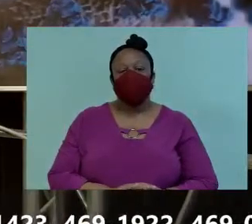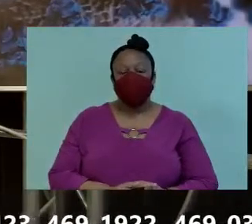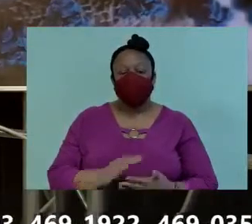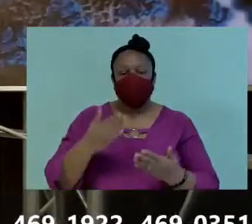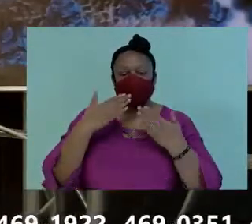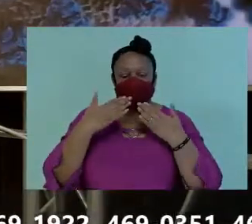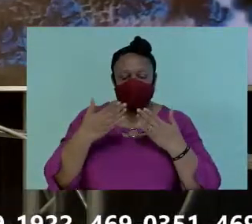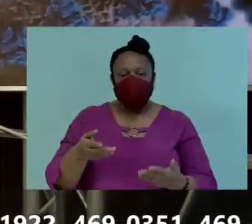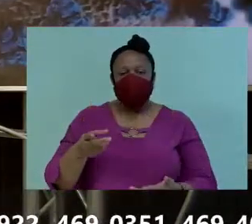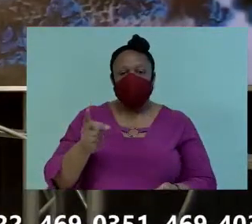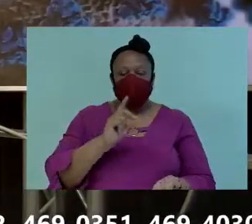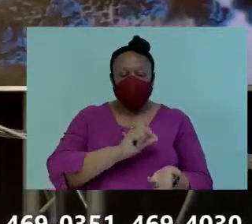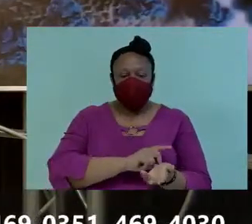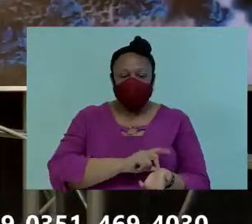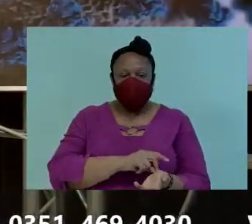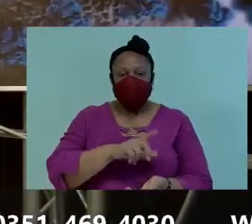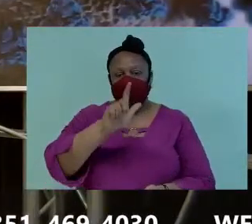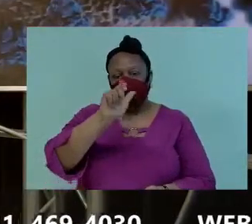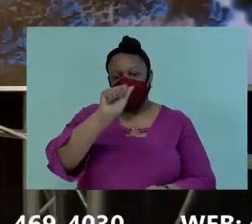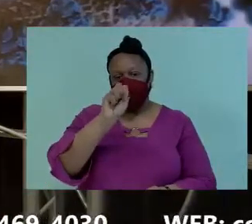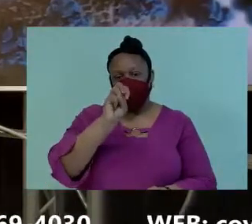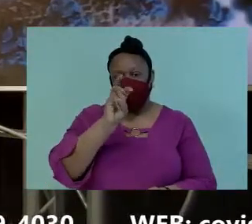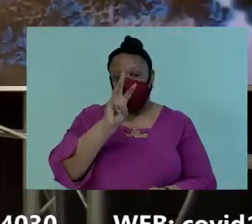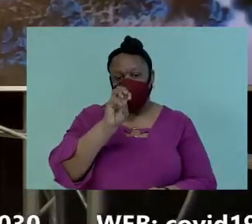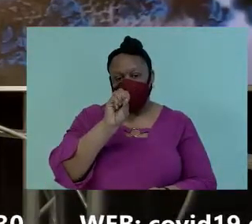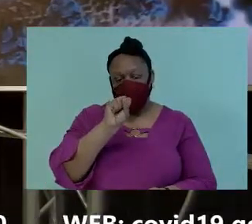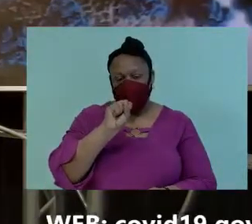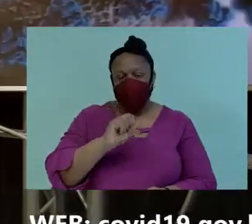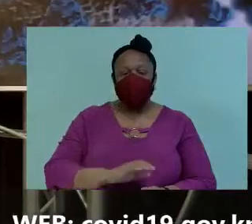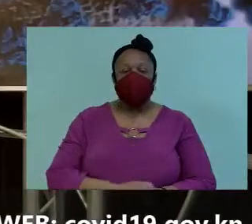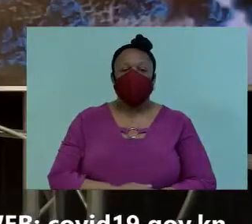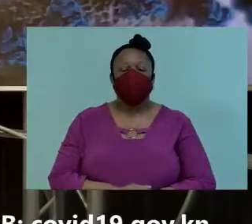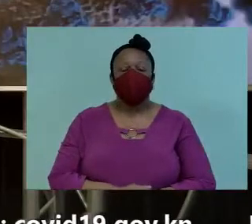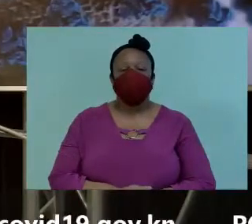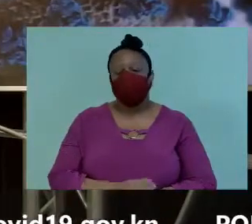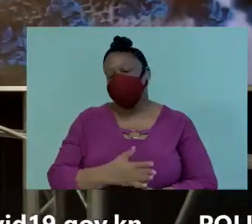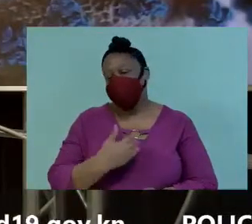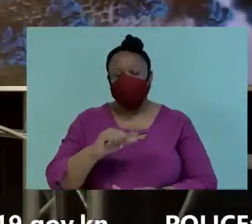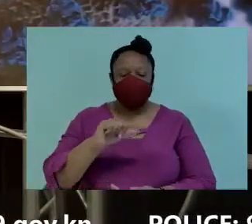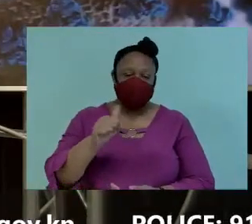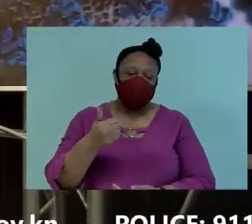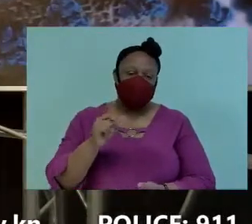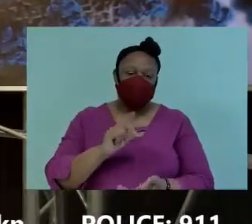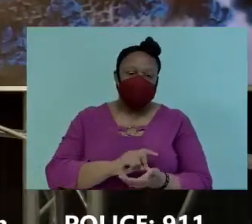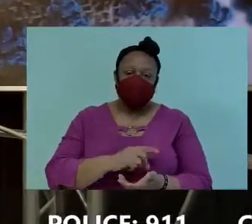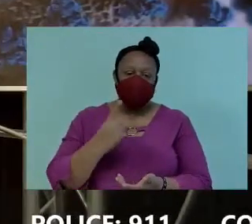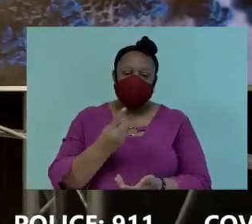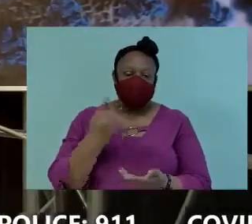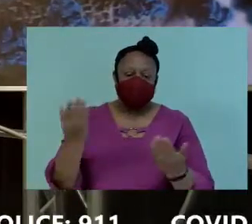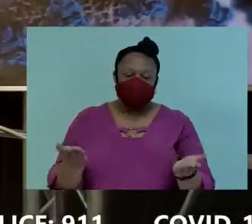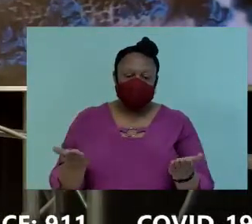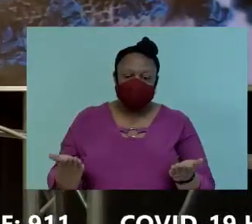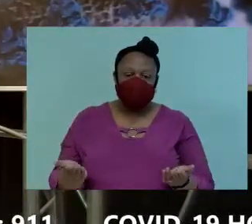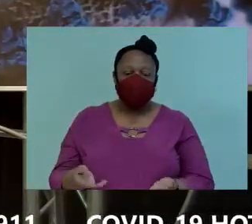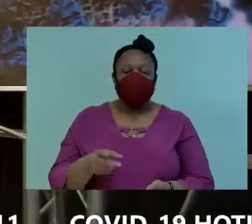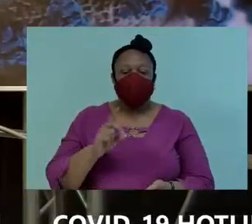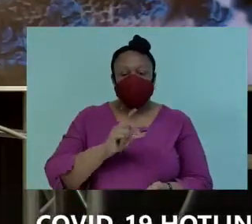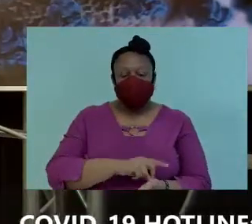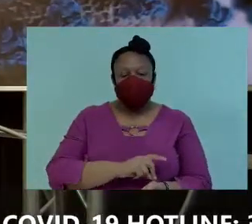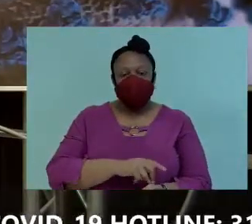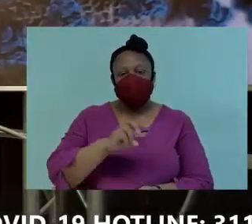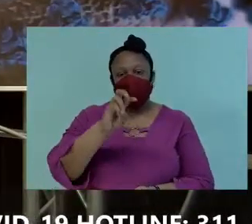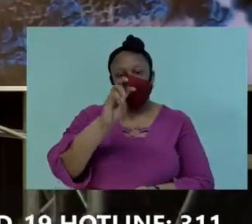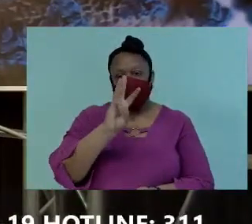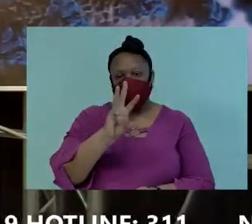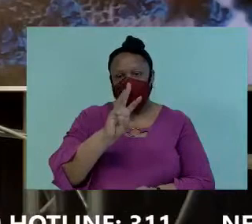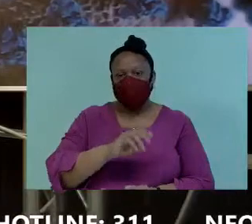Officer Dr. Hazel Laws, and additionally, he didn't have any question today, but he's usually bombarded with a number